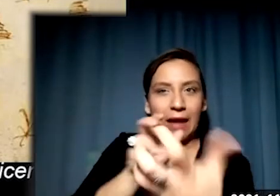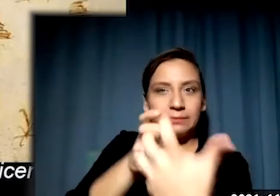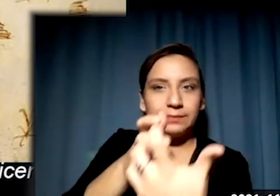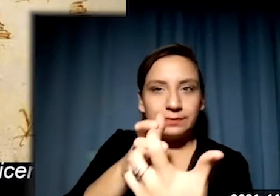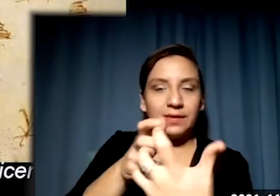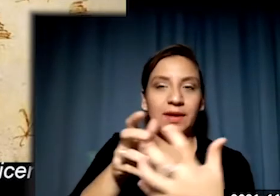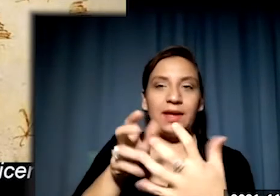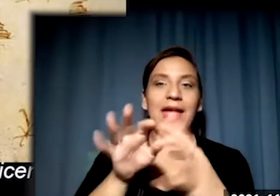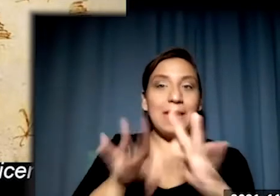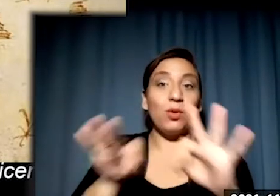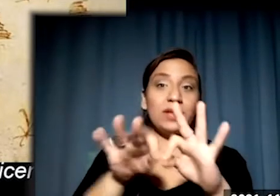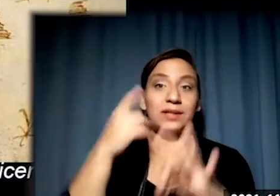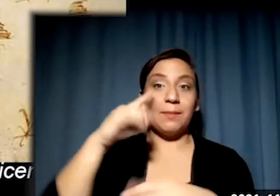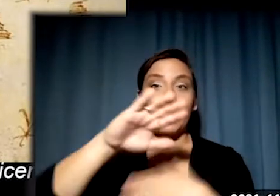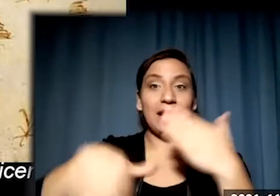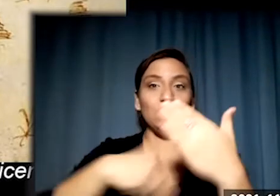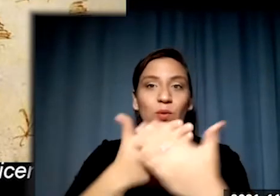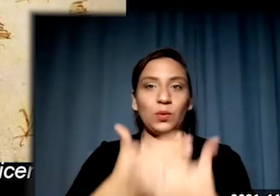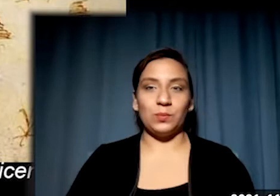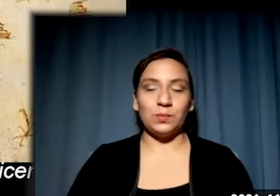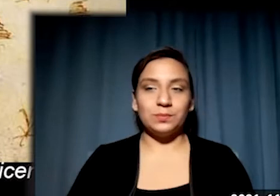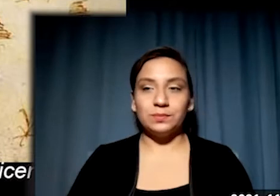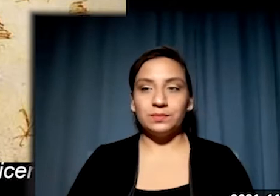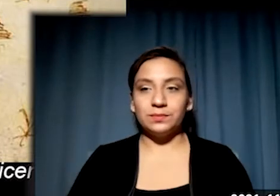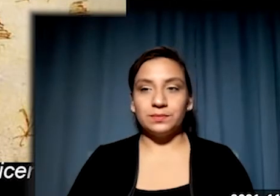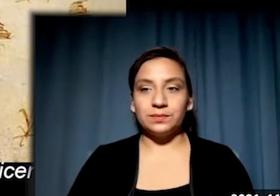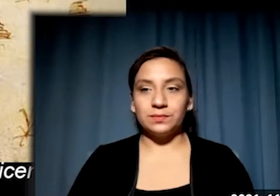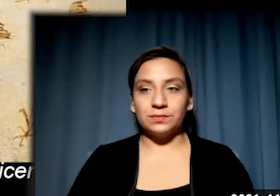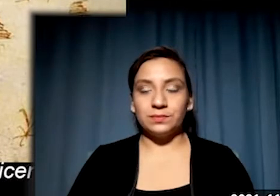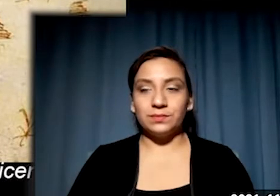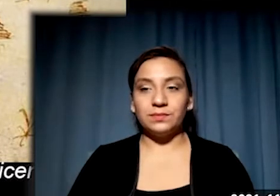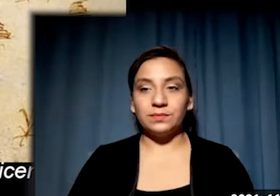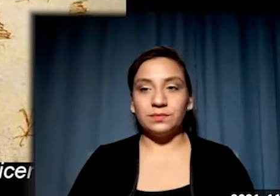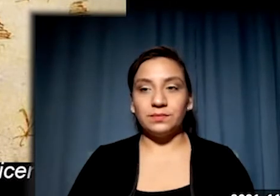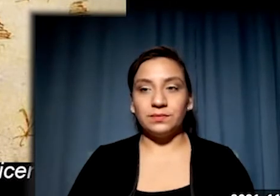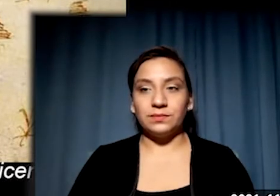When the representative of the time Castilian crown came to the